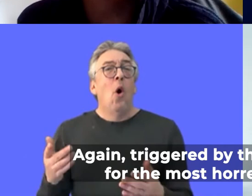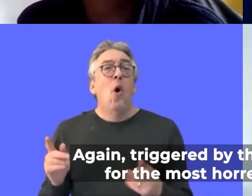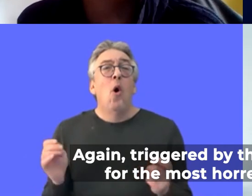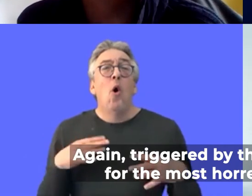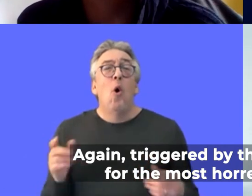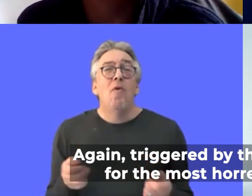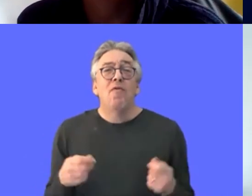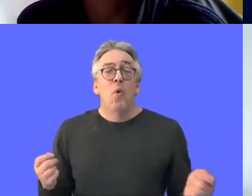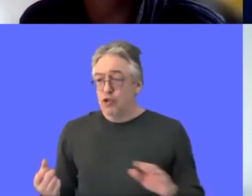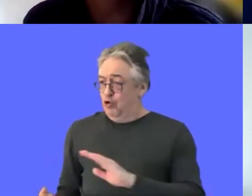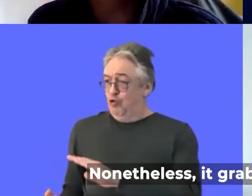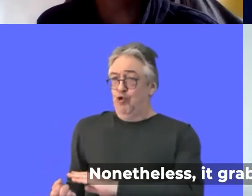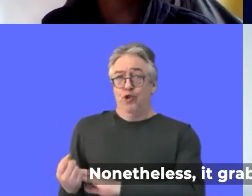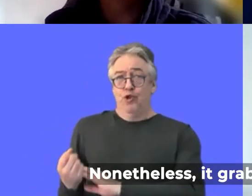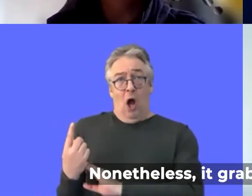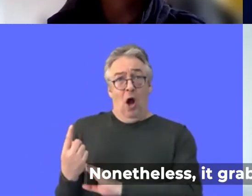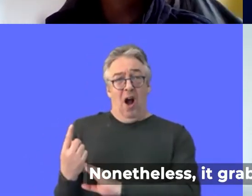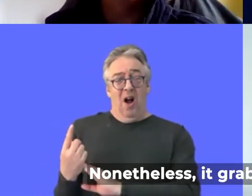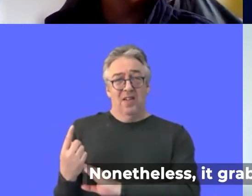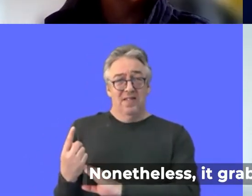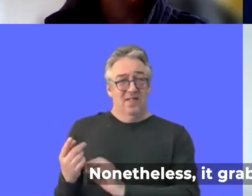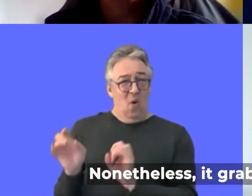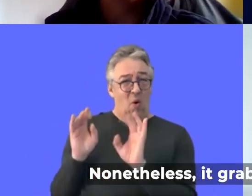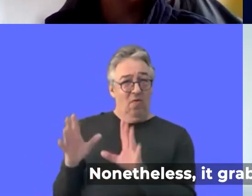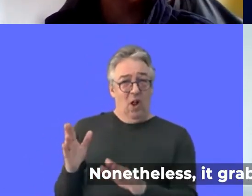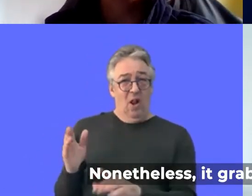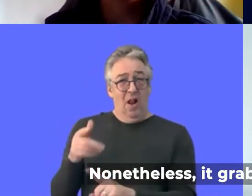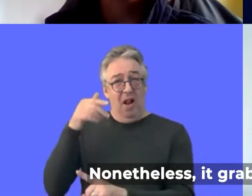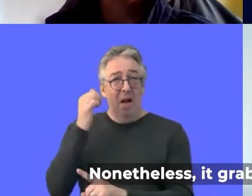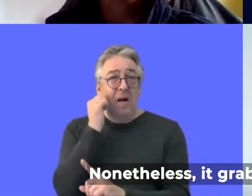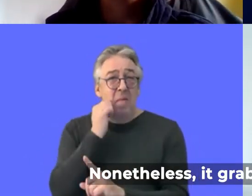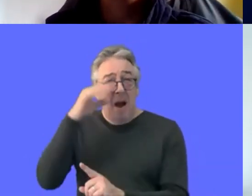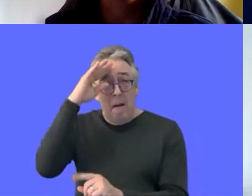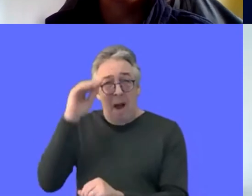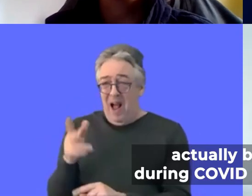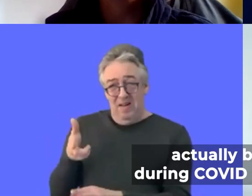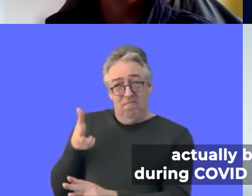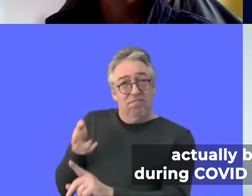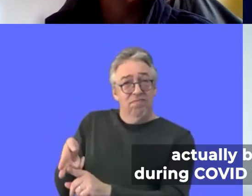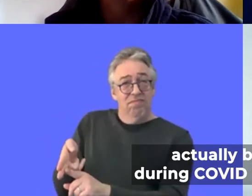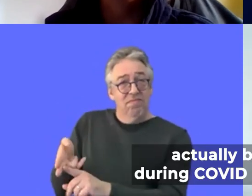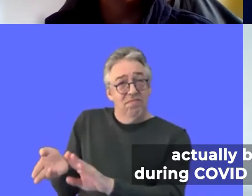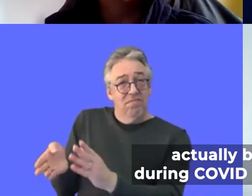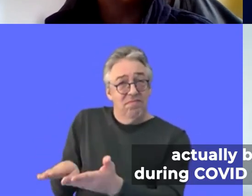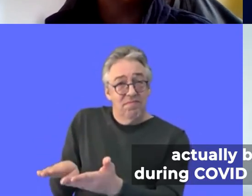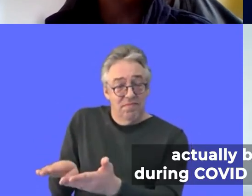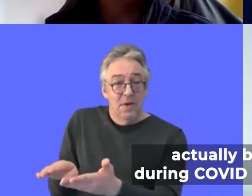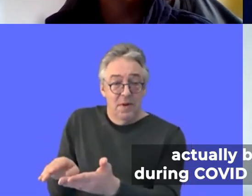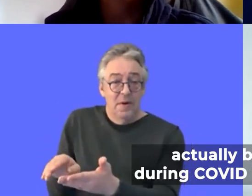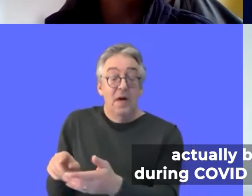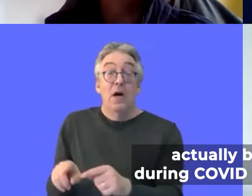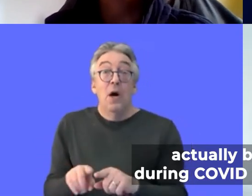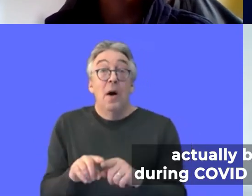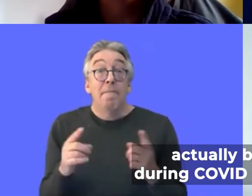most horrendous reasons. But nonetheless, it grabbed imagination, actually,